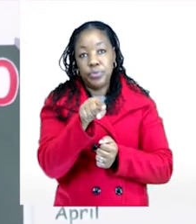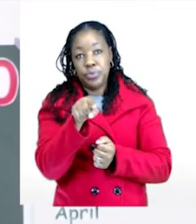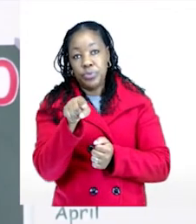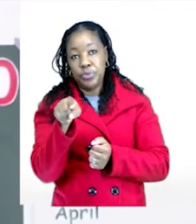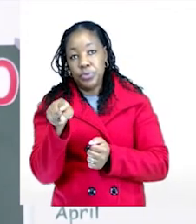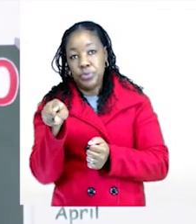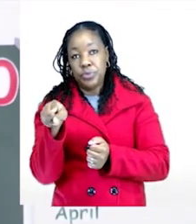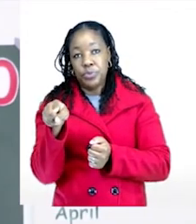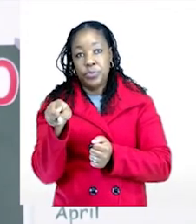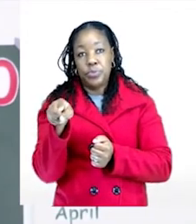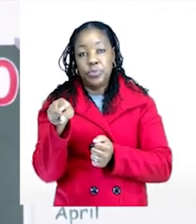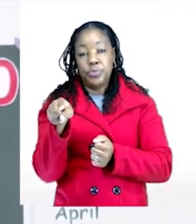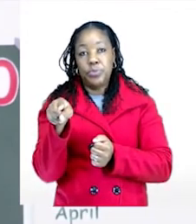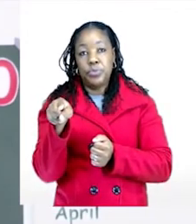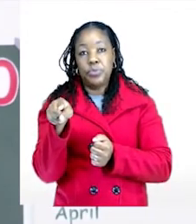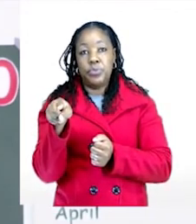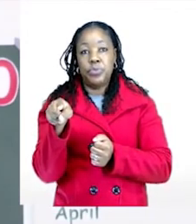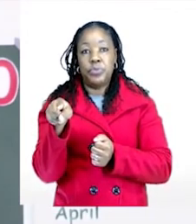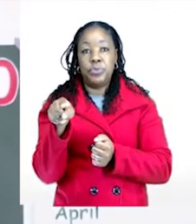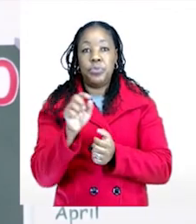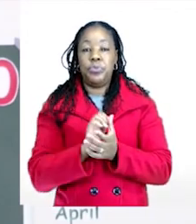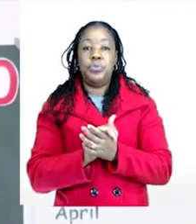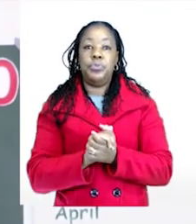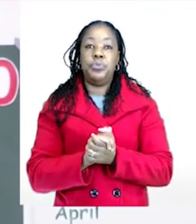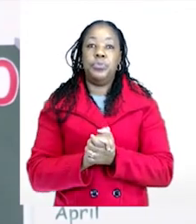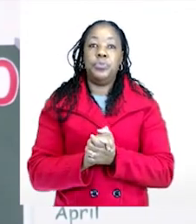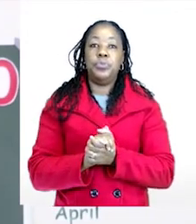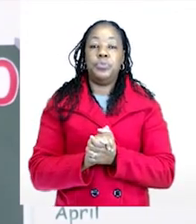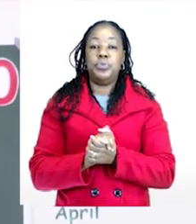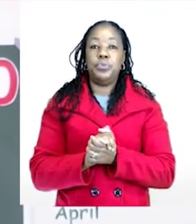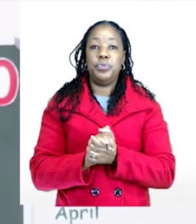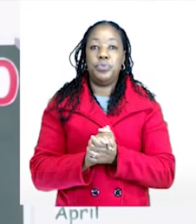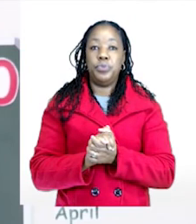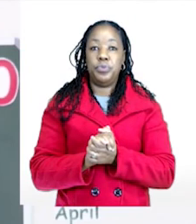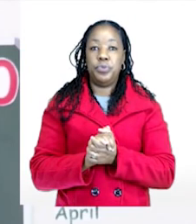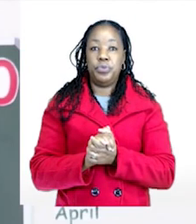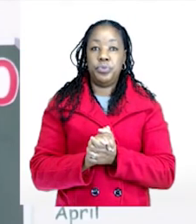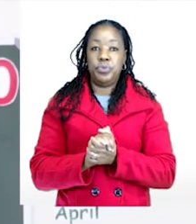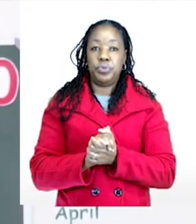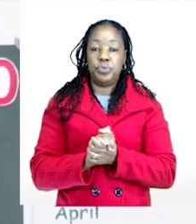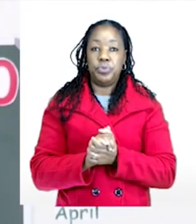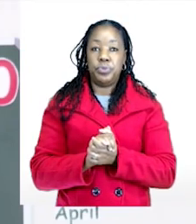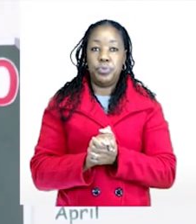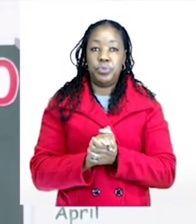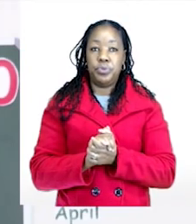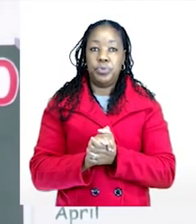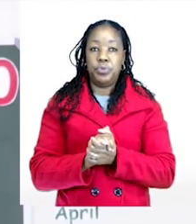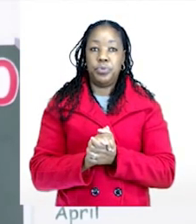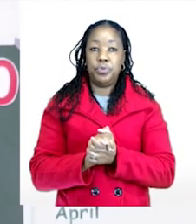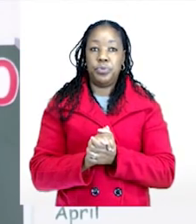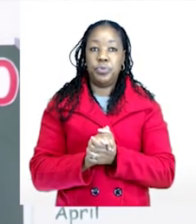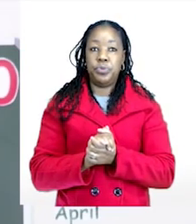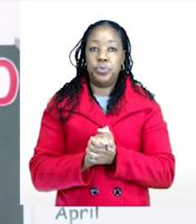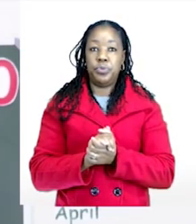go down to that dot, and we go across to the other dot. Now